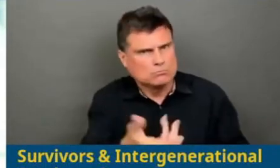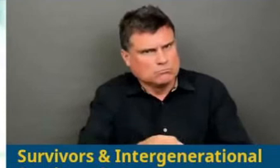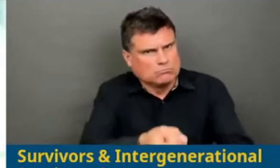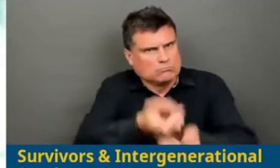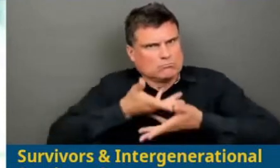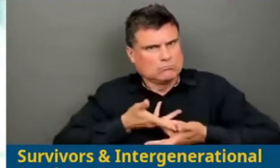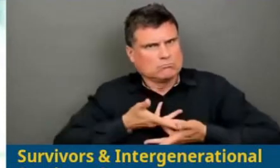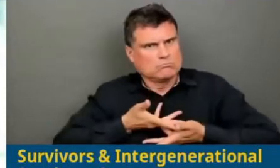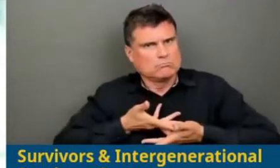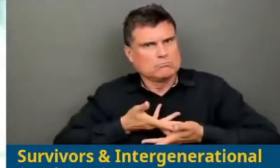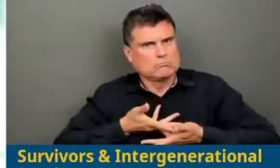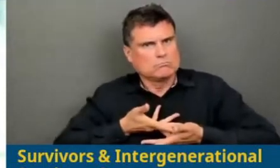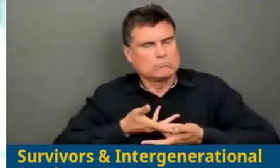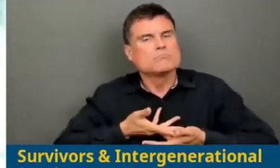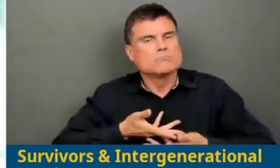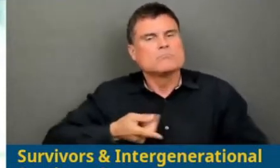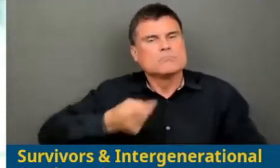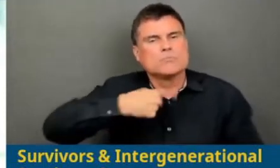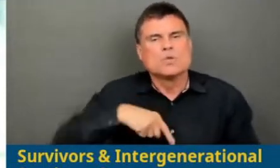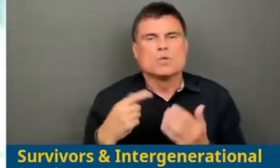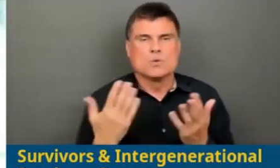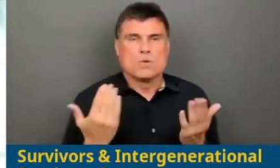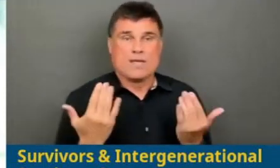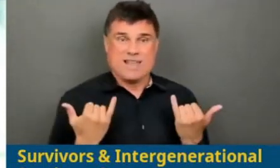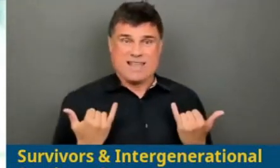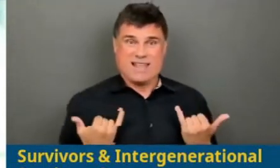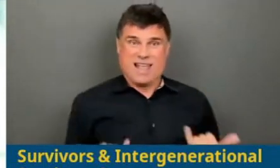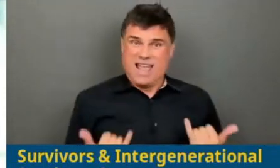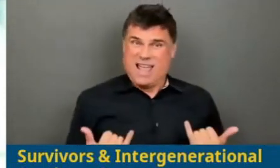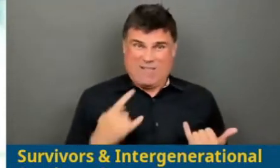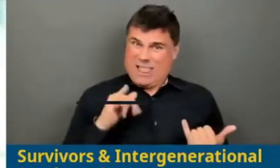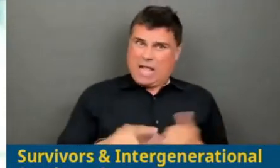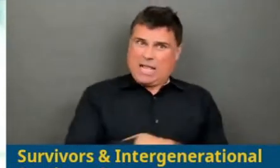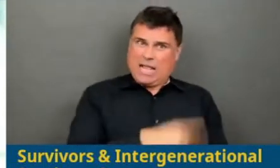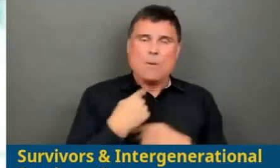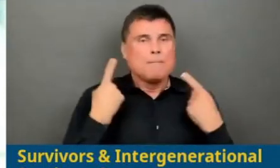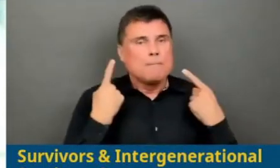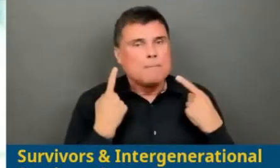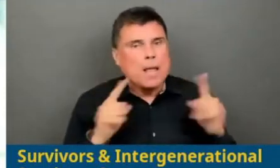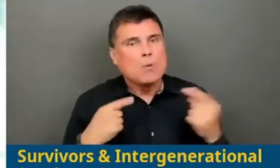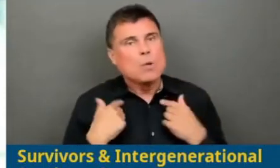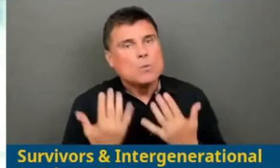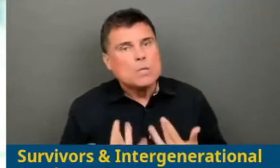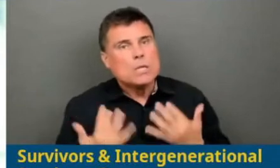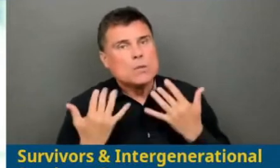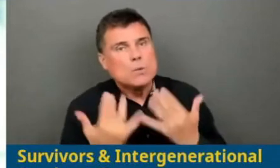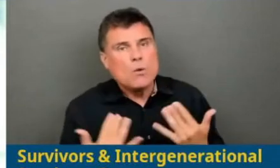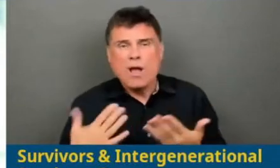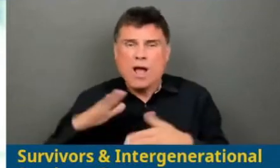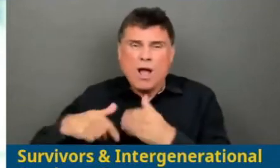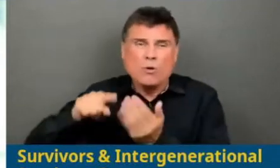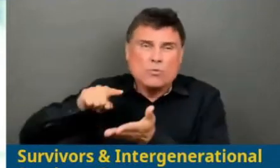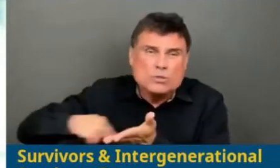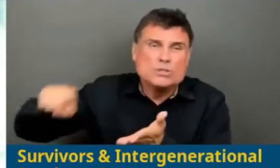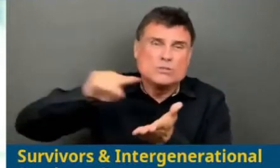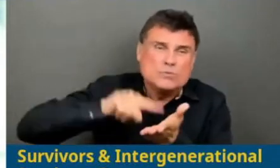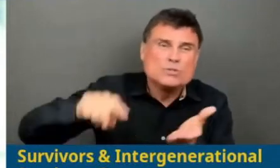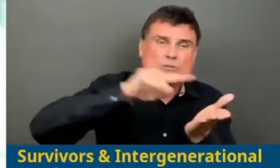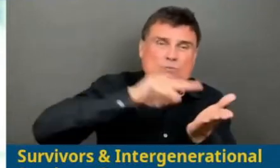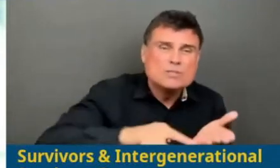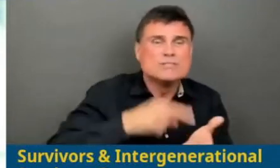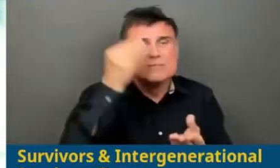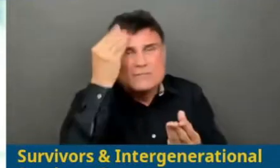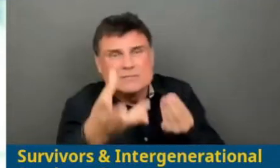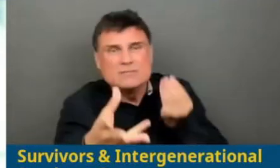So we've waited for this time for a long time. Through all of those inquiries, we told governments, we told churches,